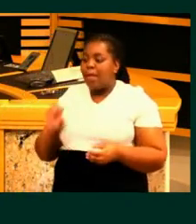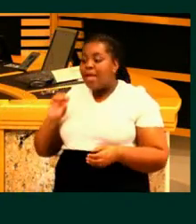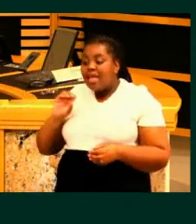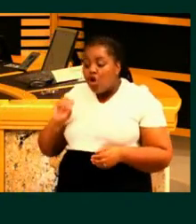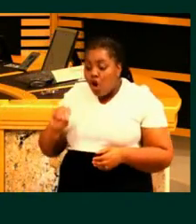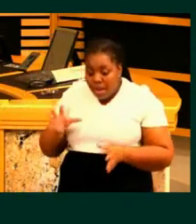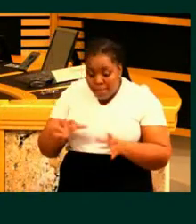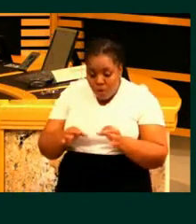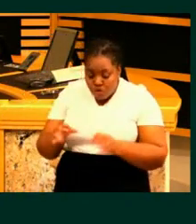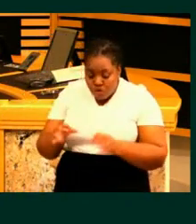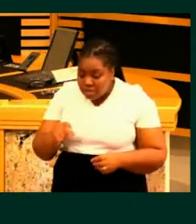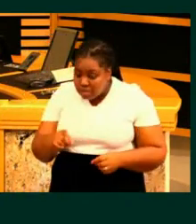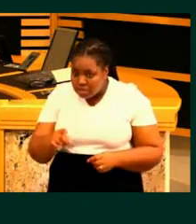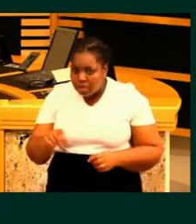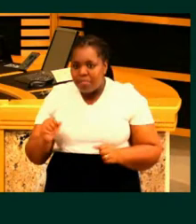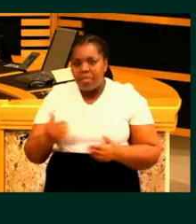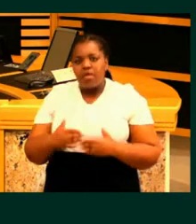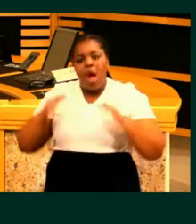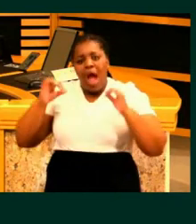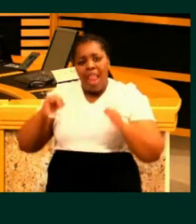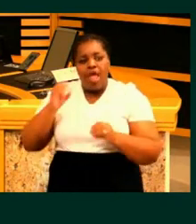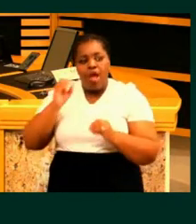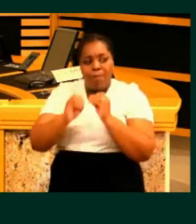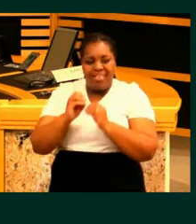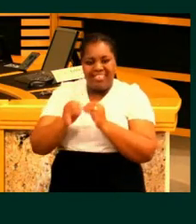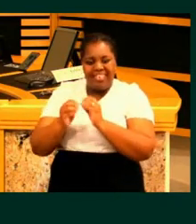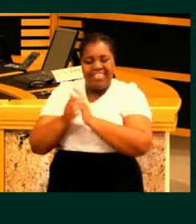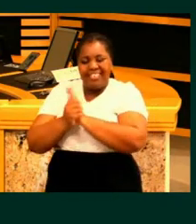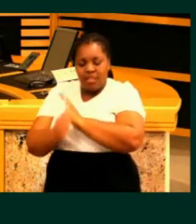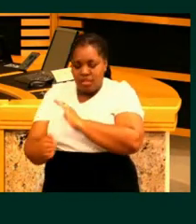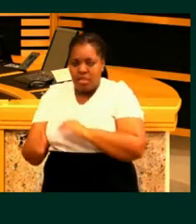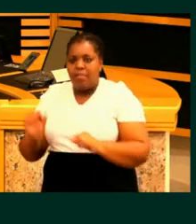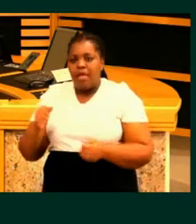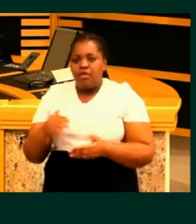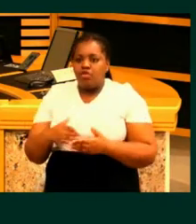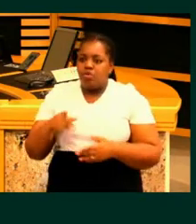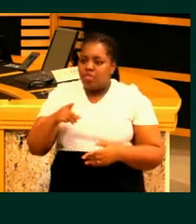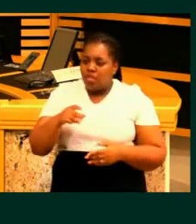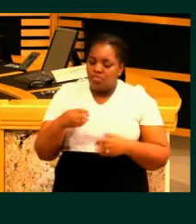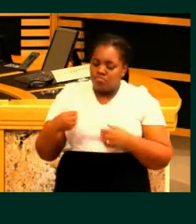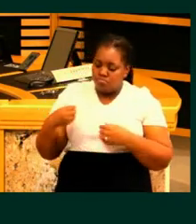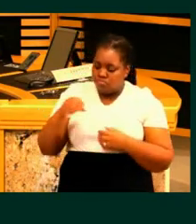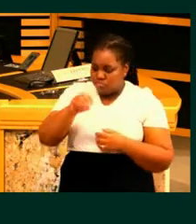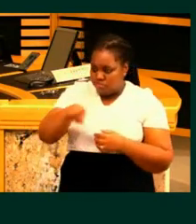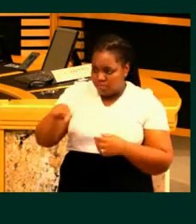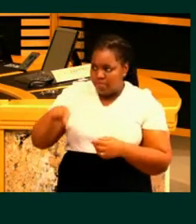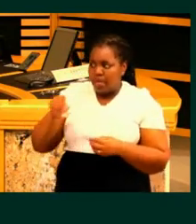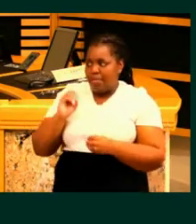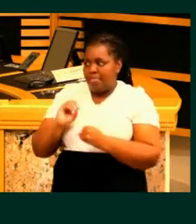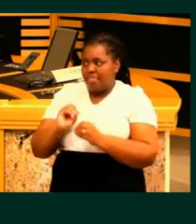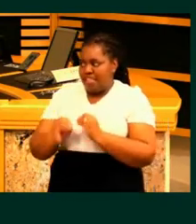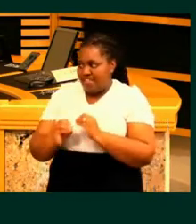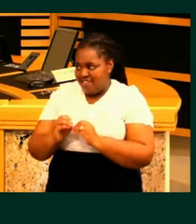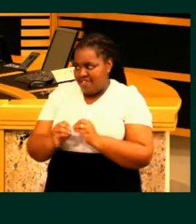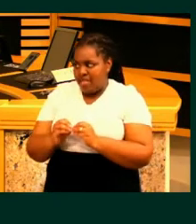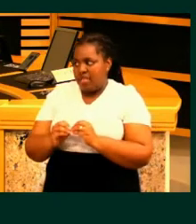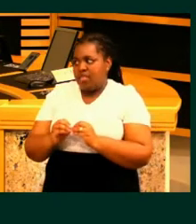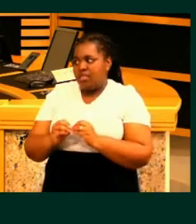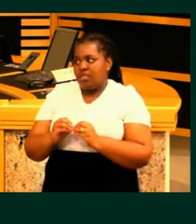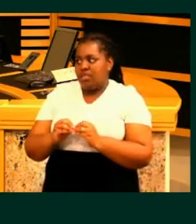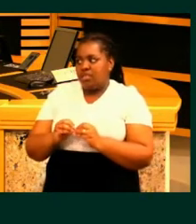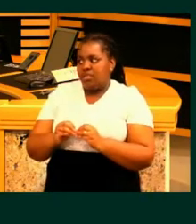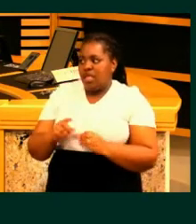Boles allowing maintenance teams to be assigned efficiently and enabling the tracking of